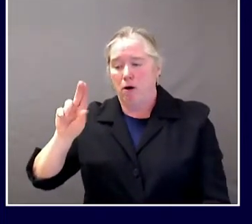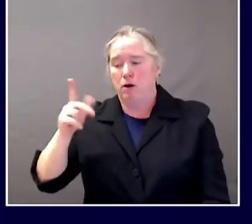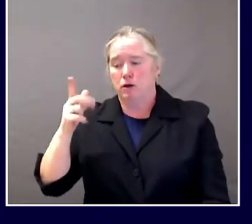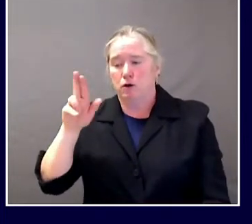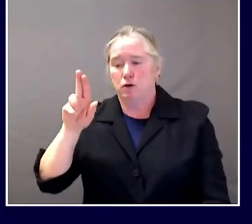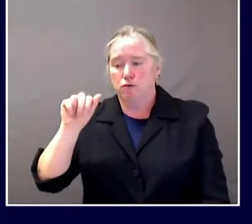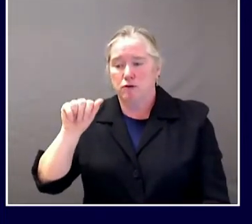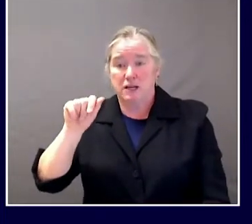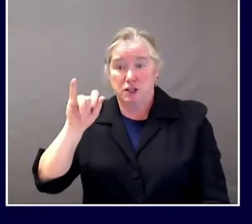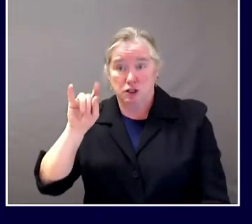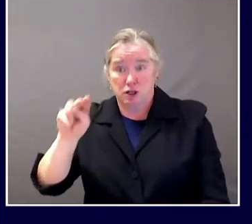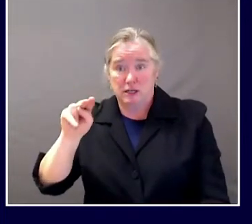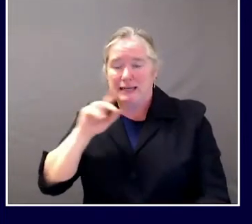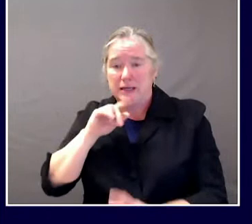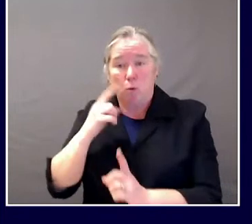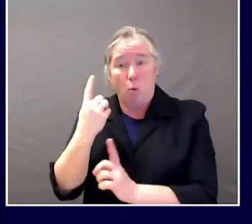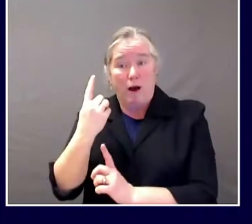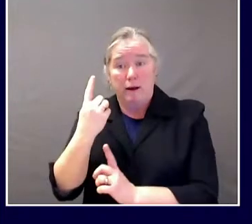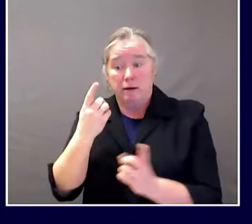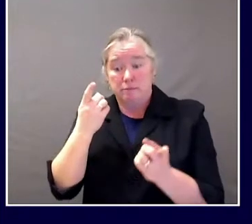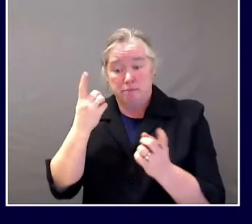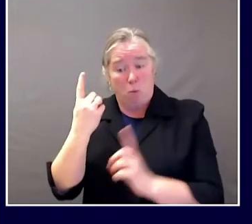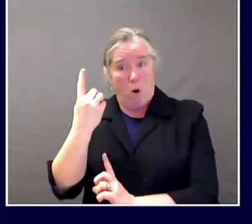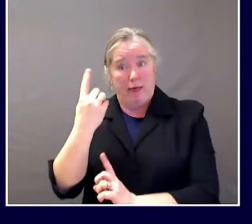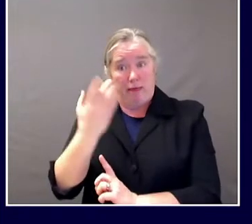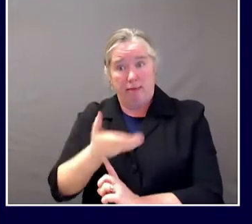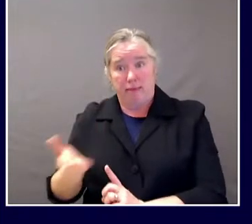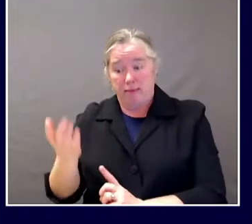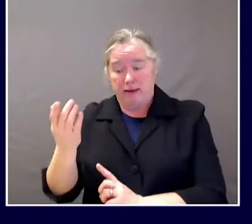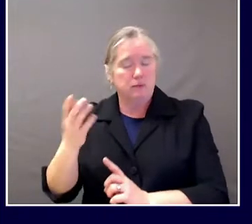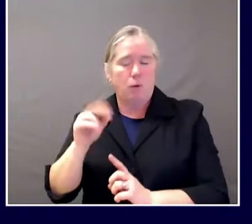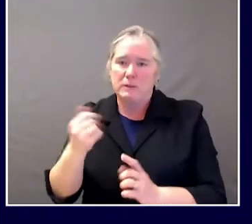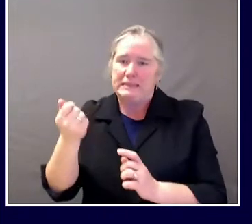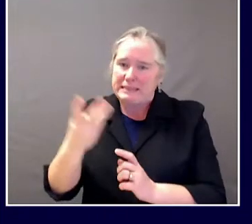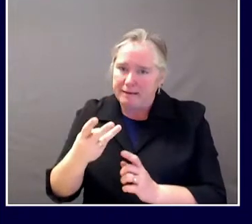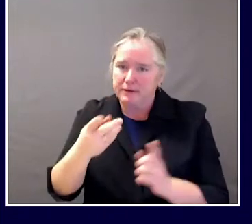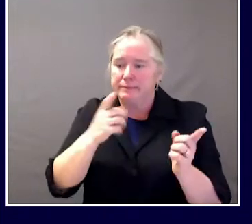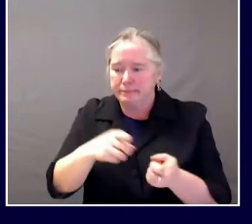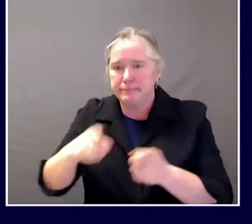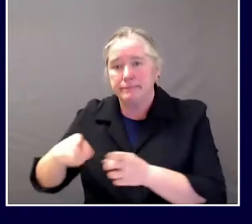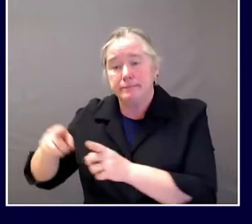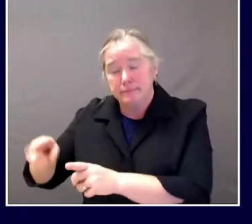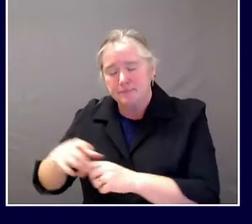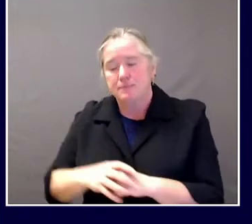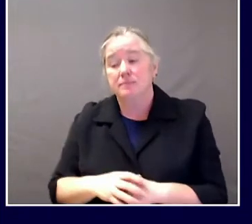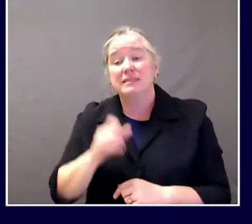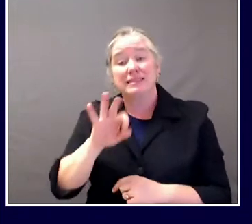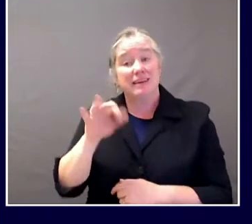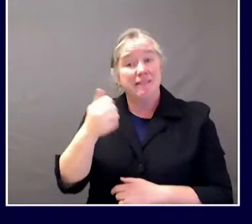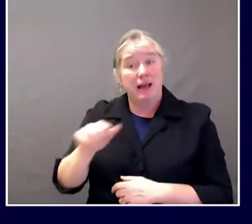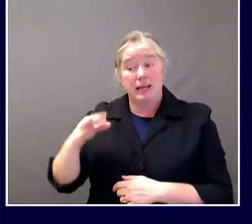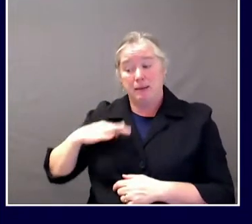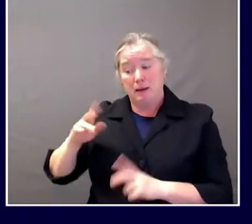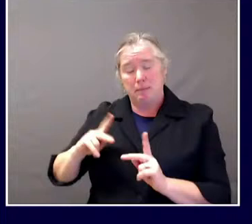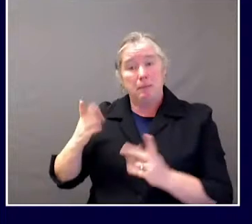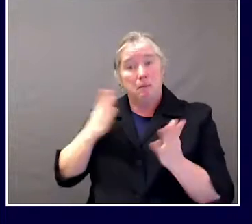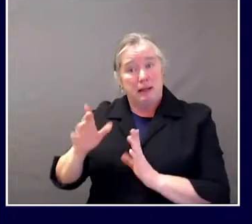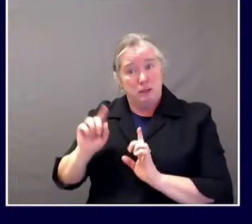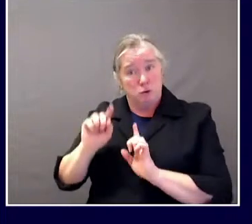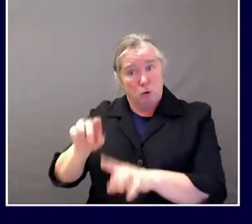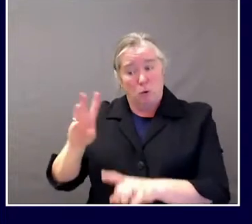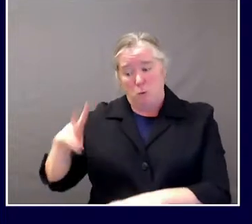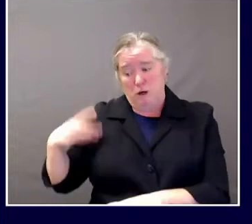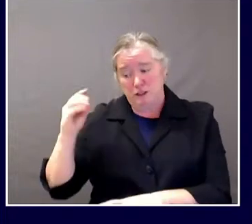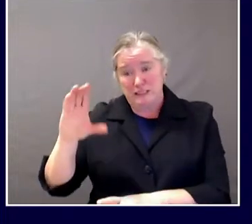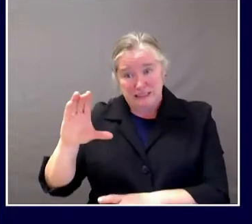inauguration and any of the activities associated with it, if you're planning to be at a dinner or any kind of gathering, the same things that we've